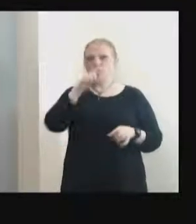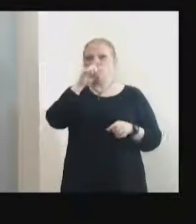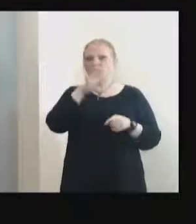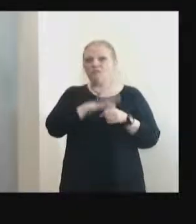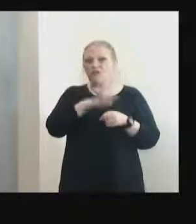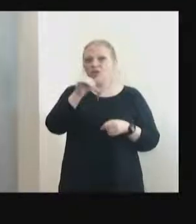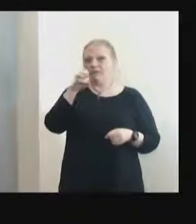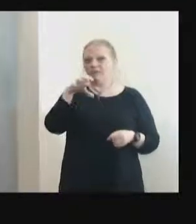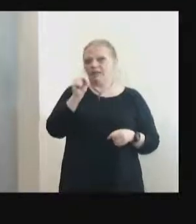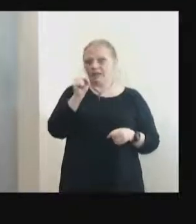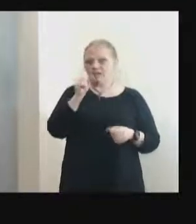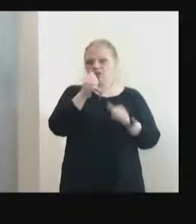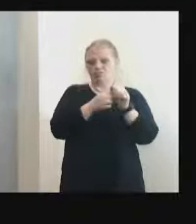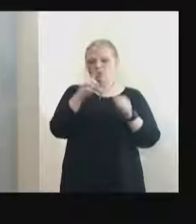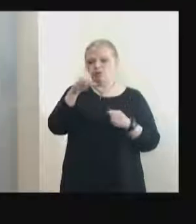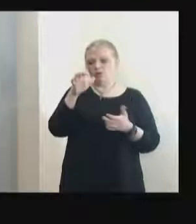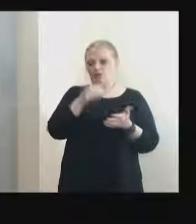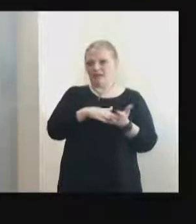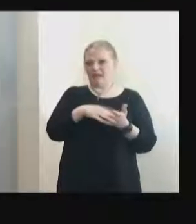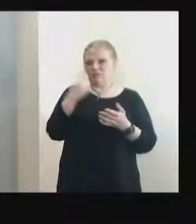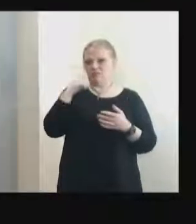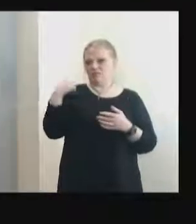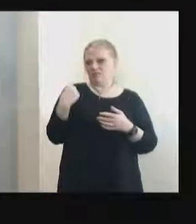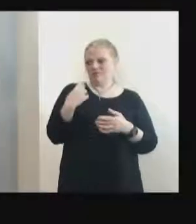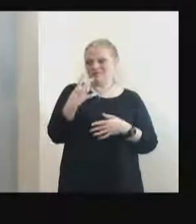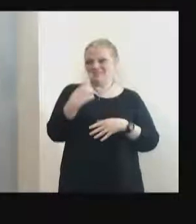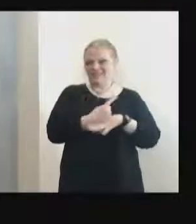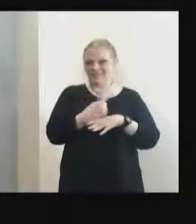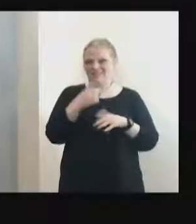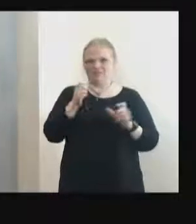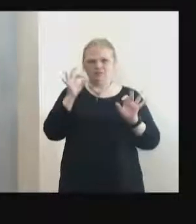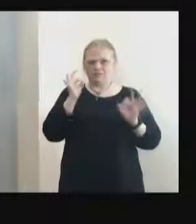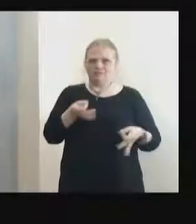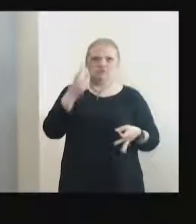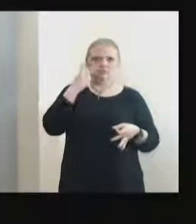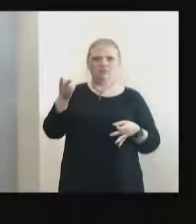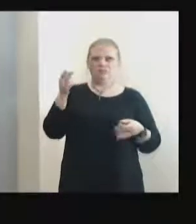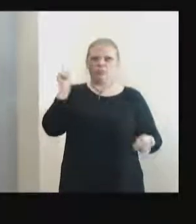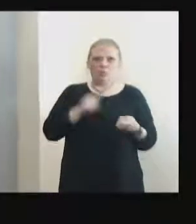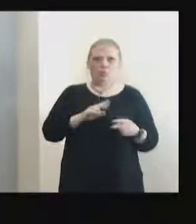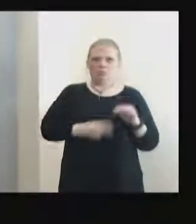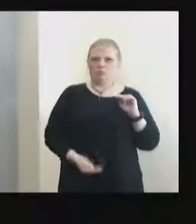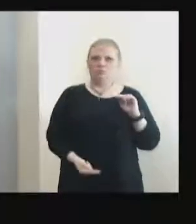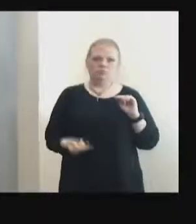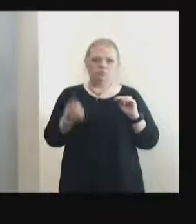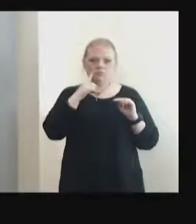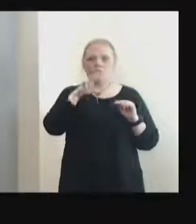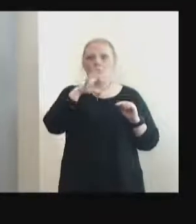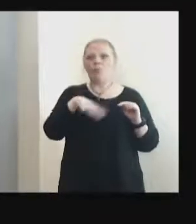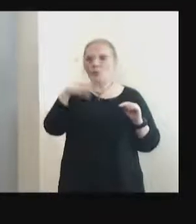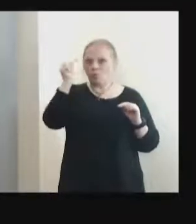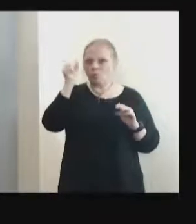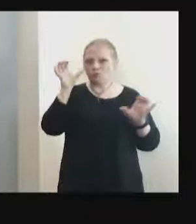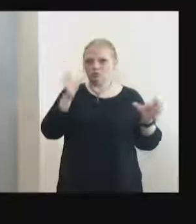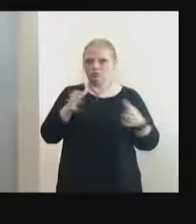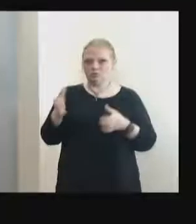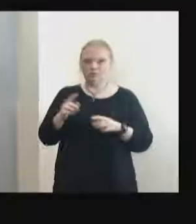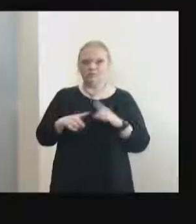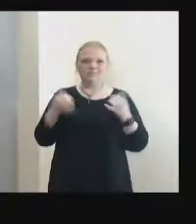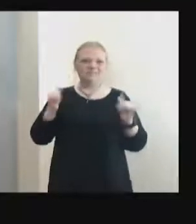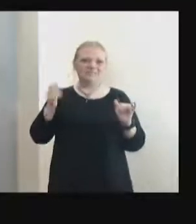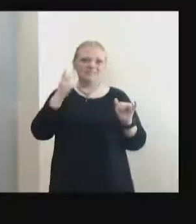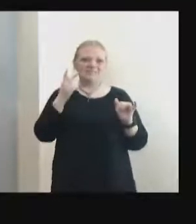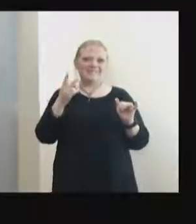cases per 100,000 in the past 7 days, you can definitely see the drop in the older age categories, but we're still seeing